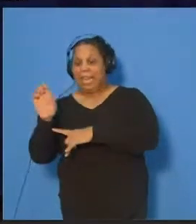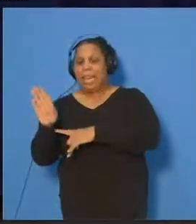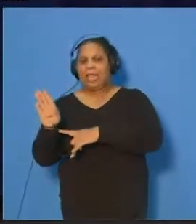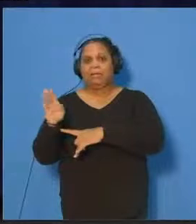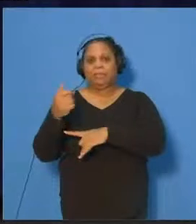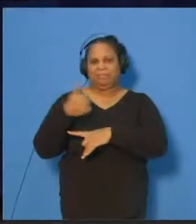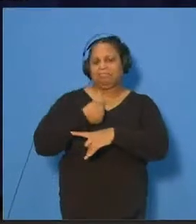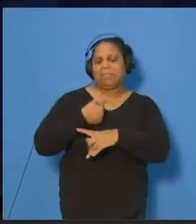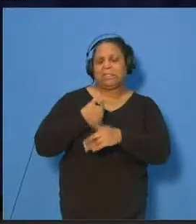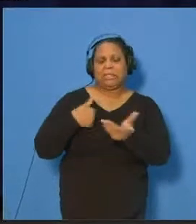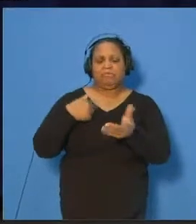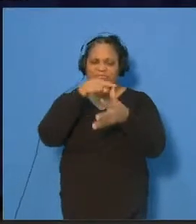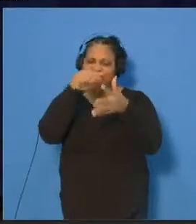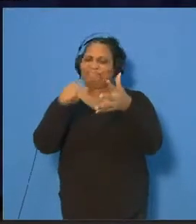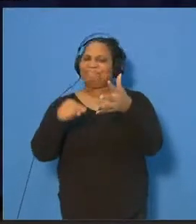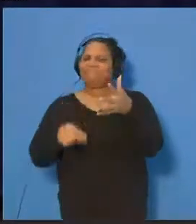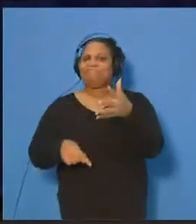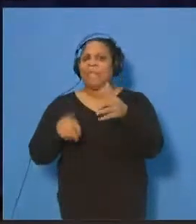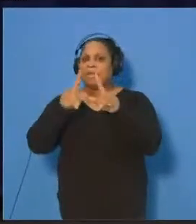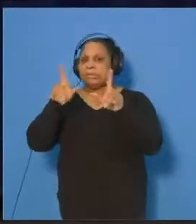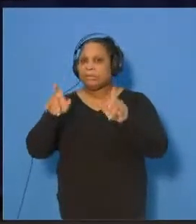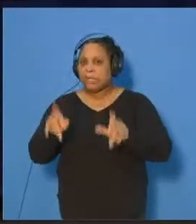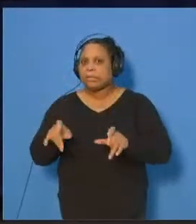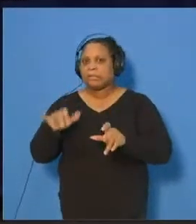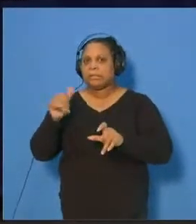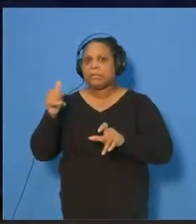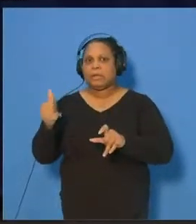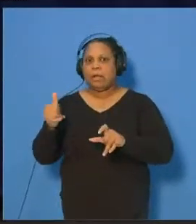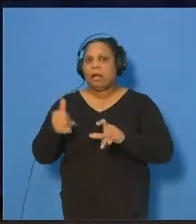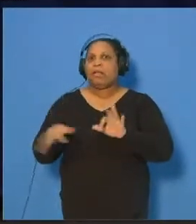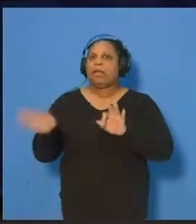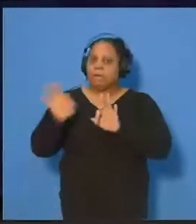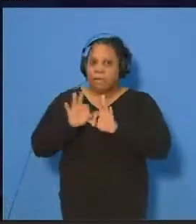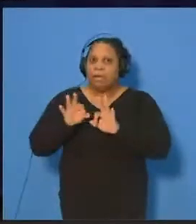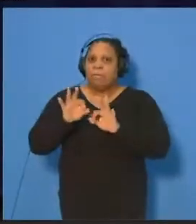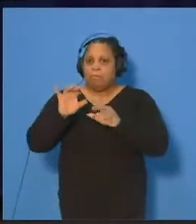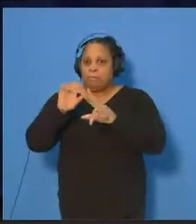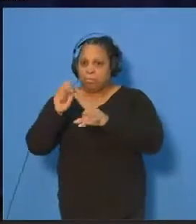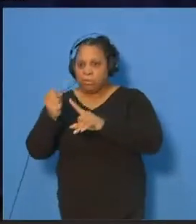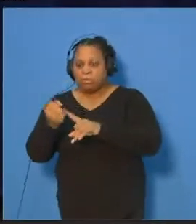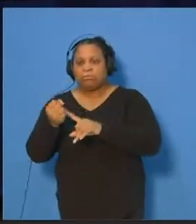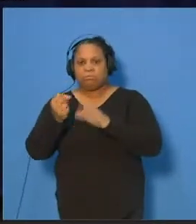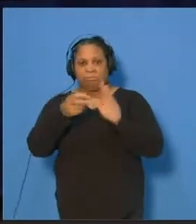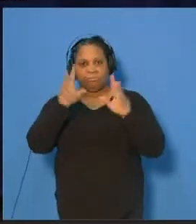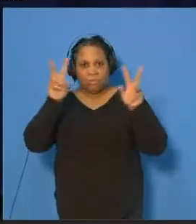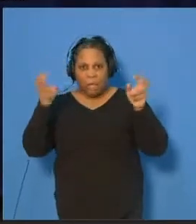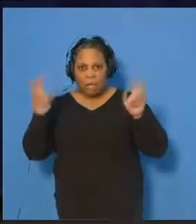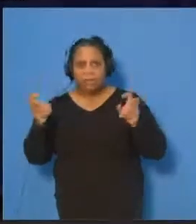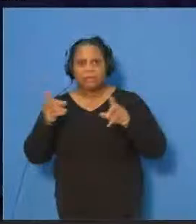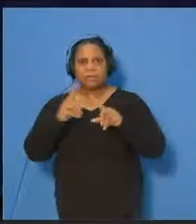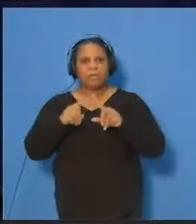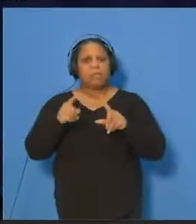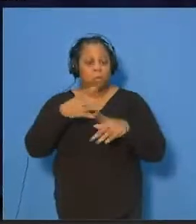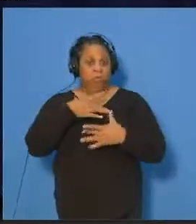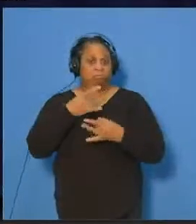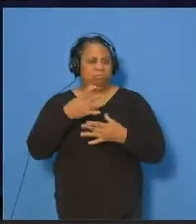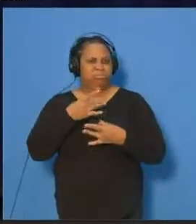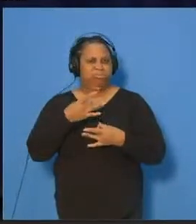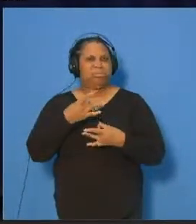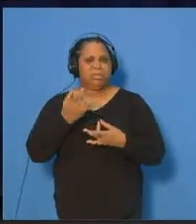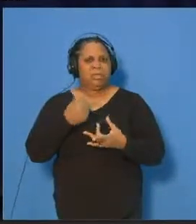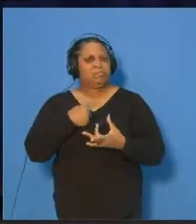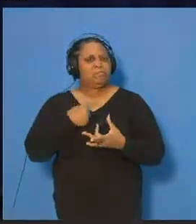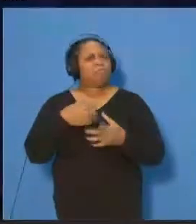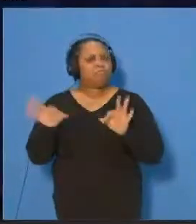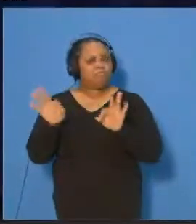discussing a number of issues regarding testing and other particular matters. One of the things which was most interesting and what was important, and as I